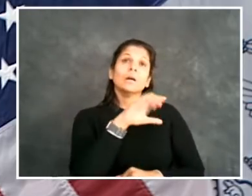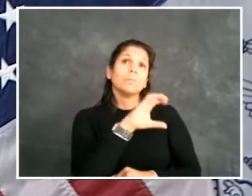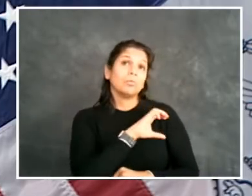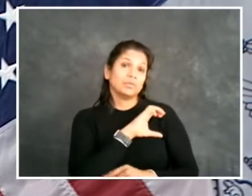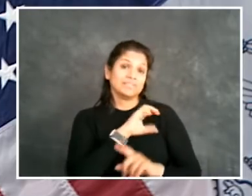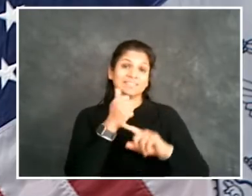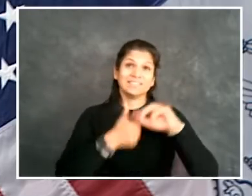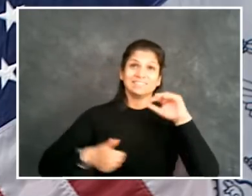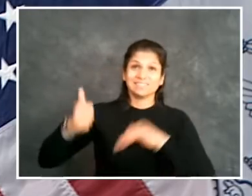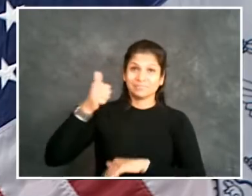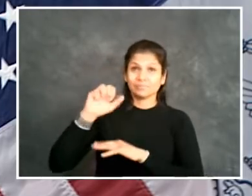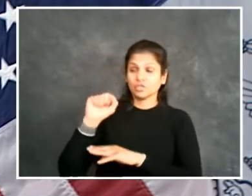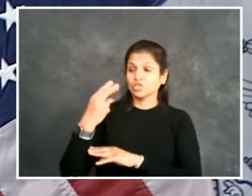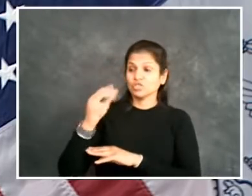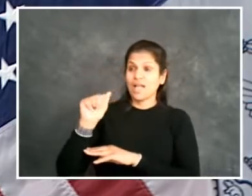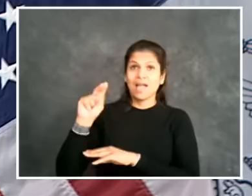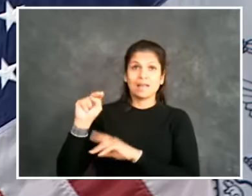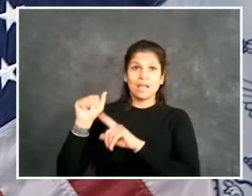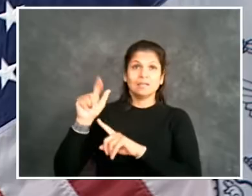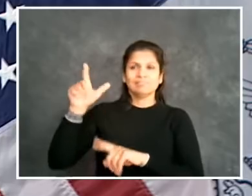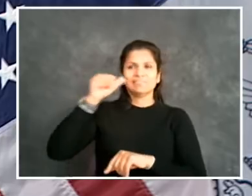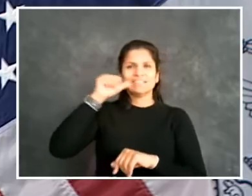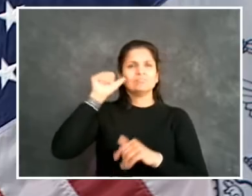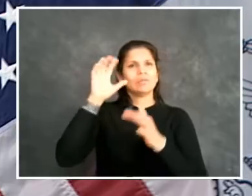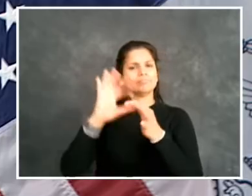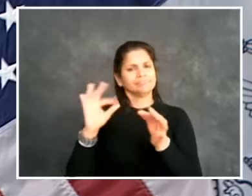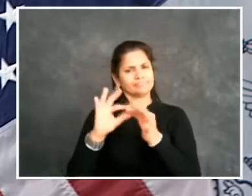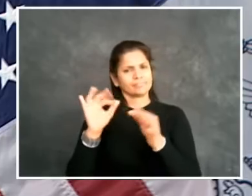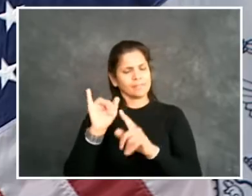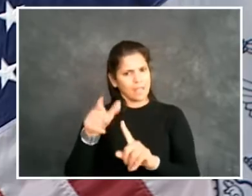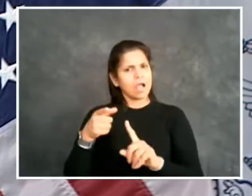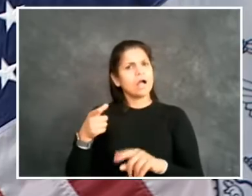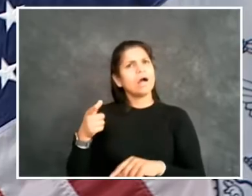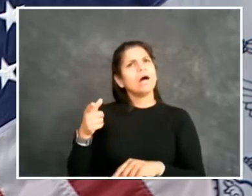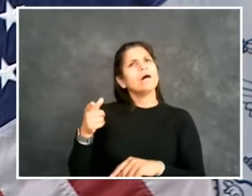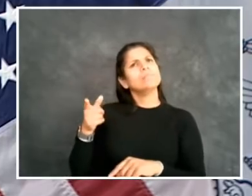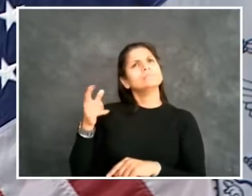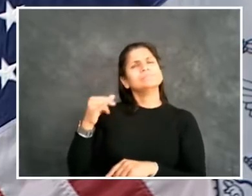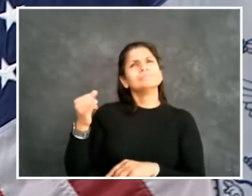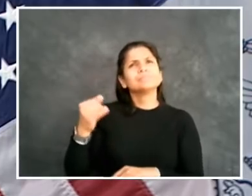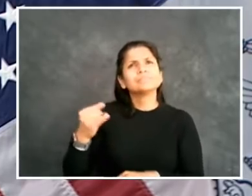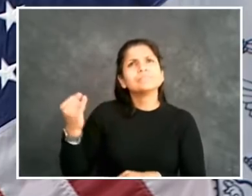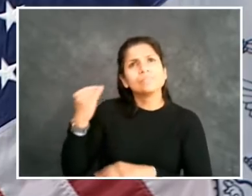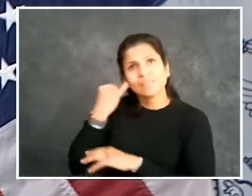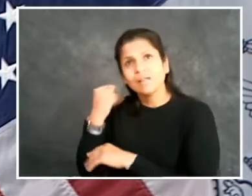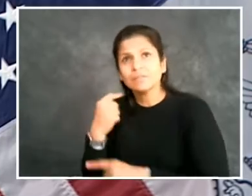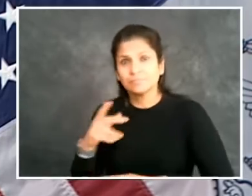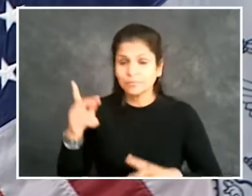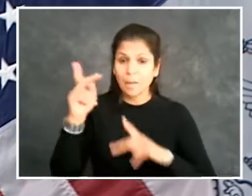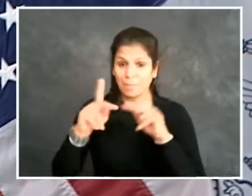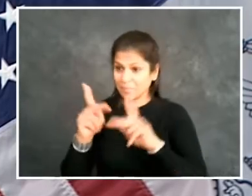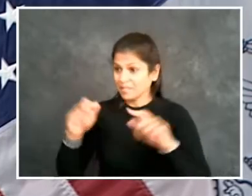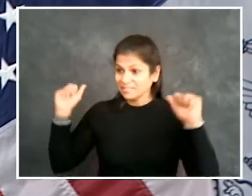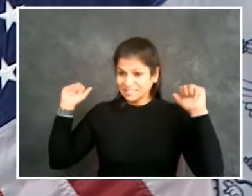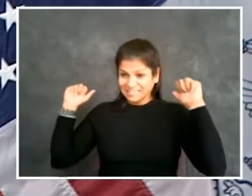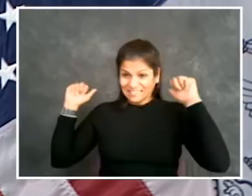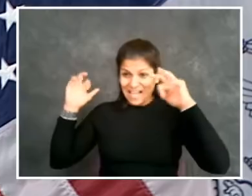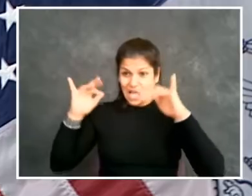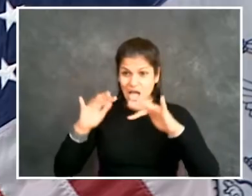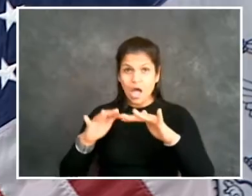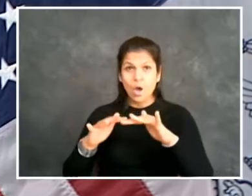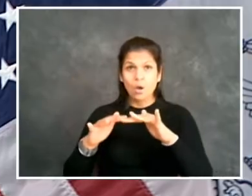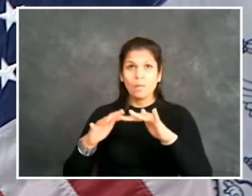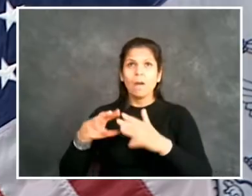being endangered, including our police officers when there's those large gatherings. But I reiterate, anyone who loves